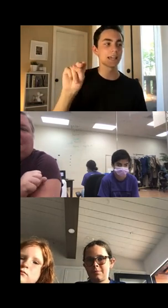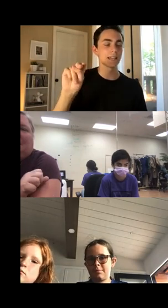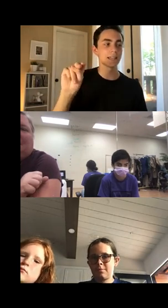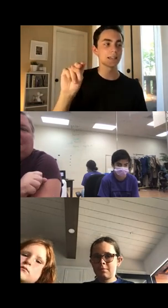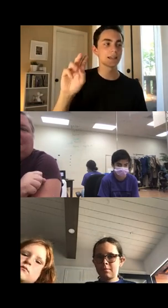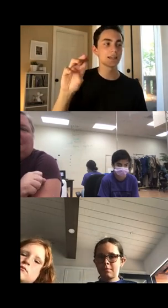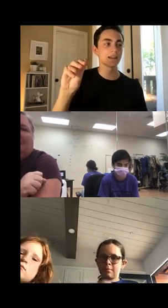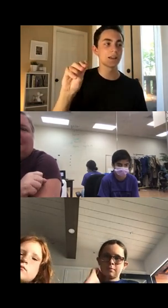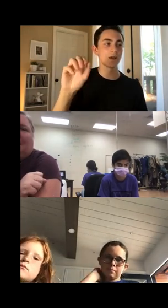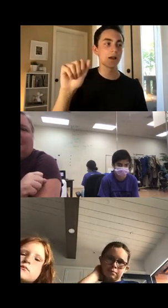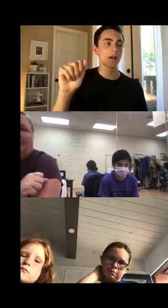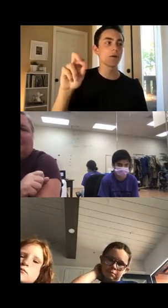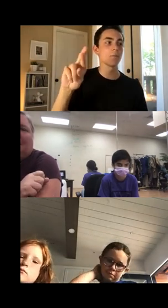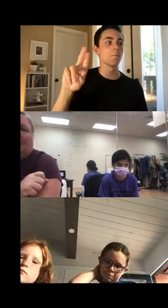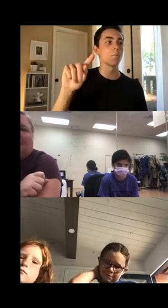Dan,